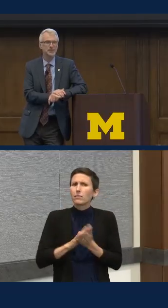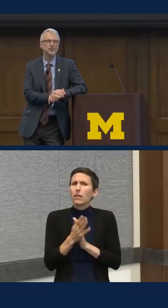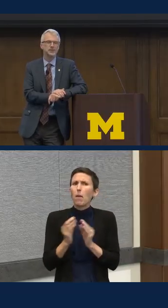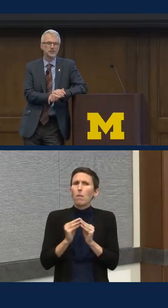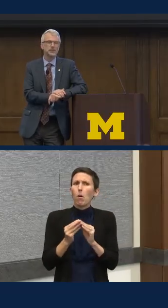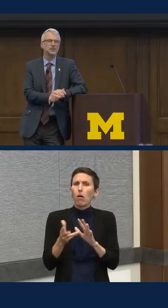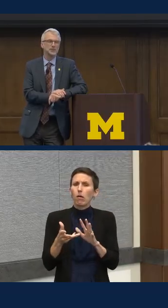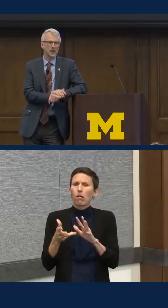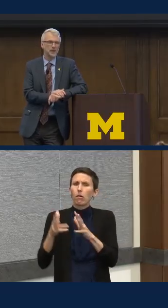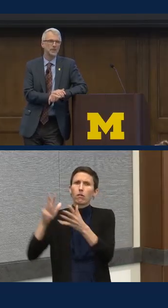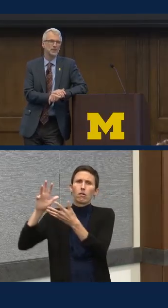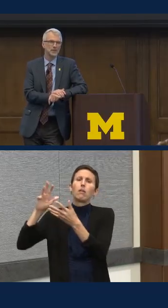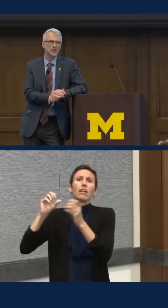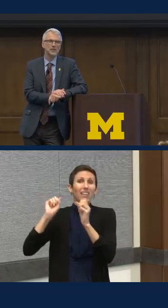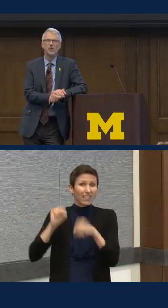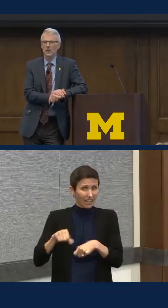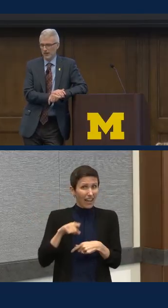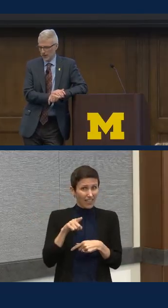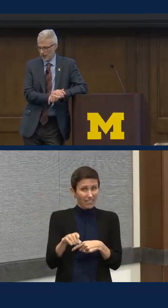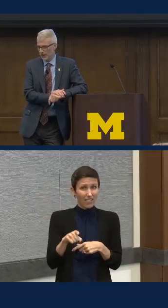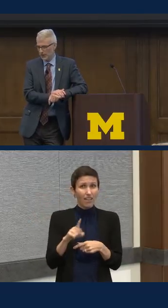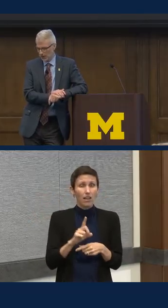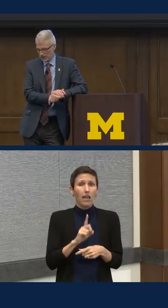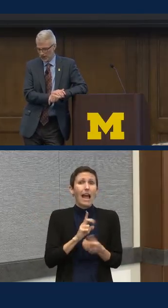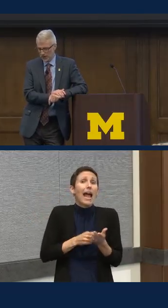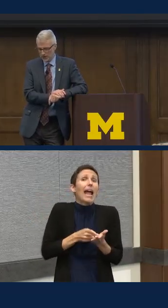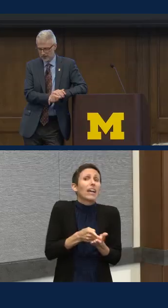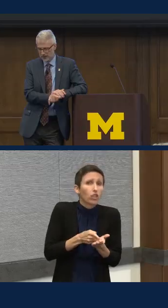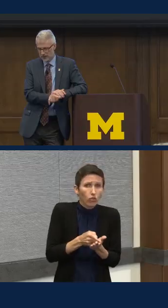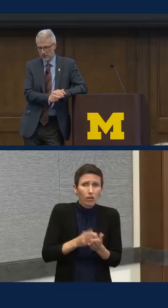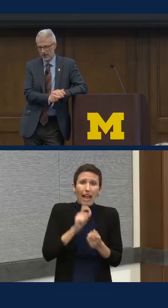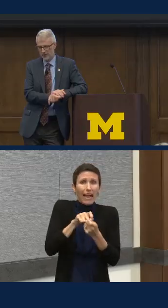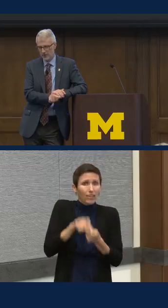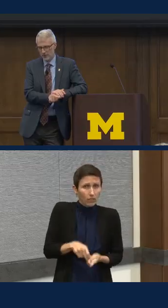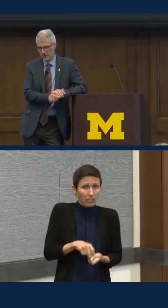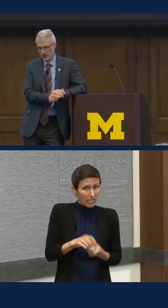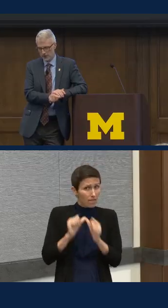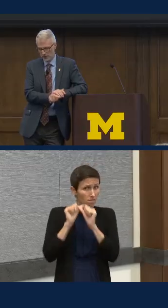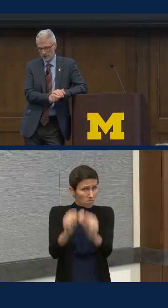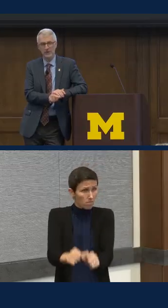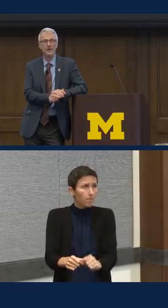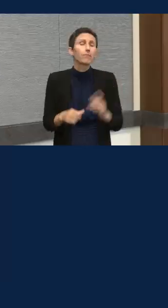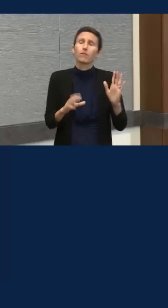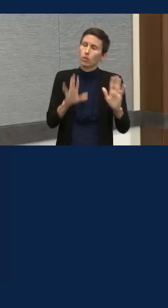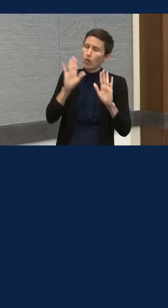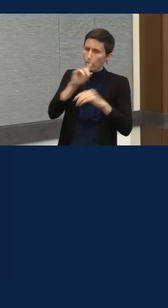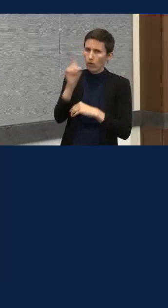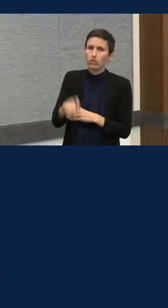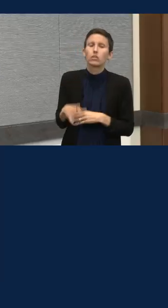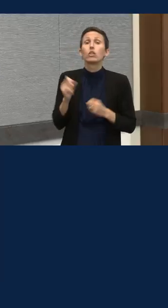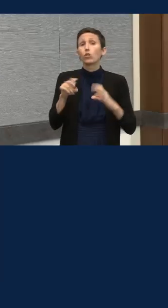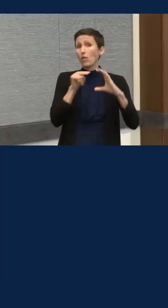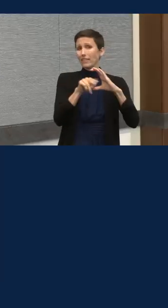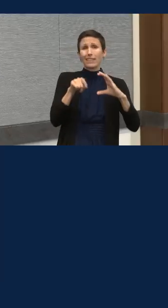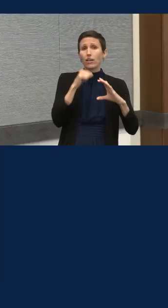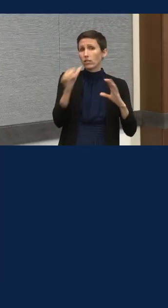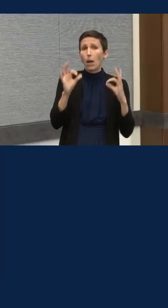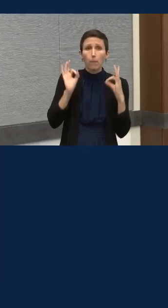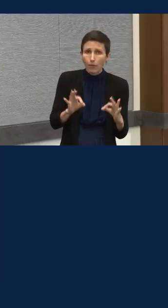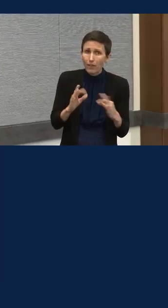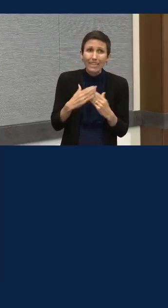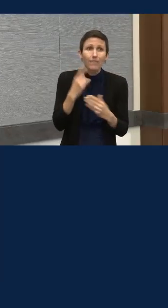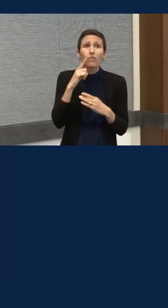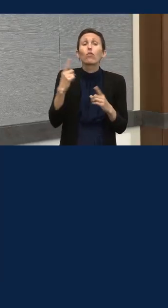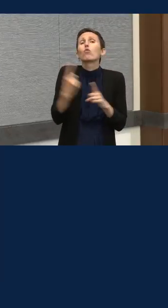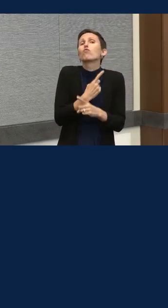you actually maintain the fidelity of the procedure? So great question. So in practice, what we do, the scanner is not perfect. Even for the